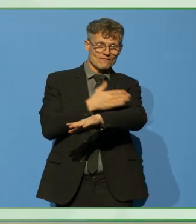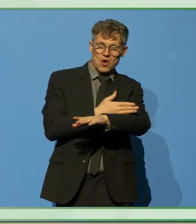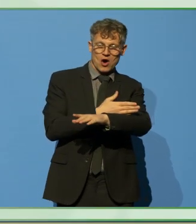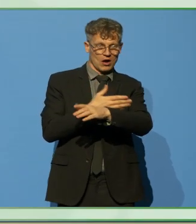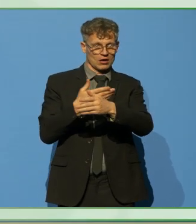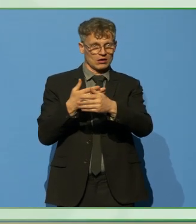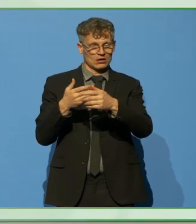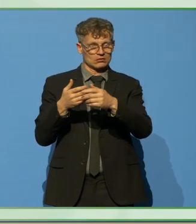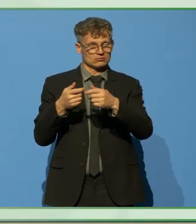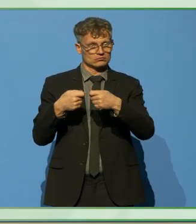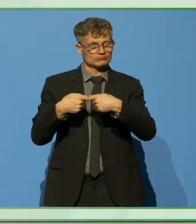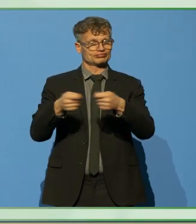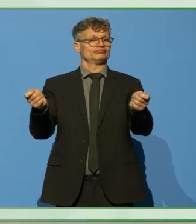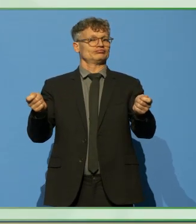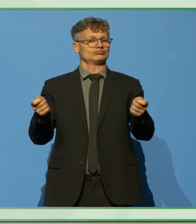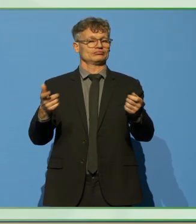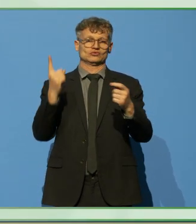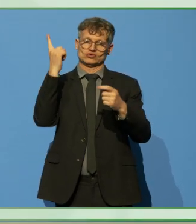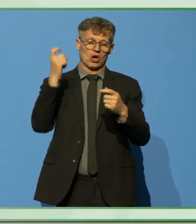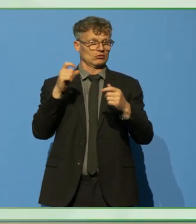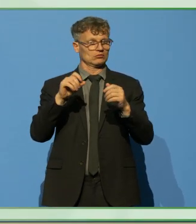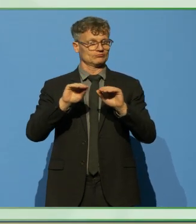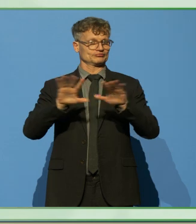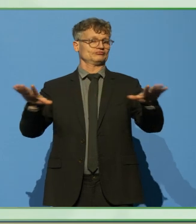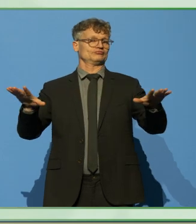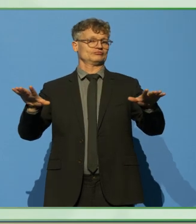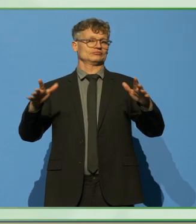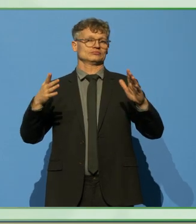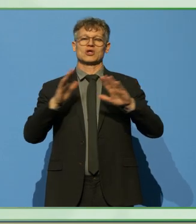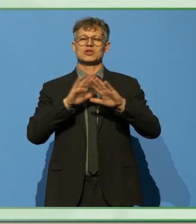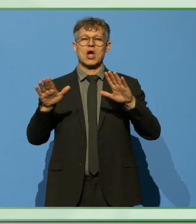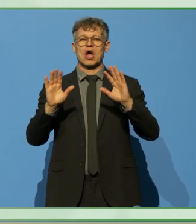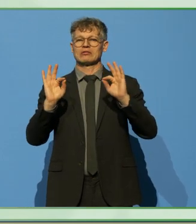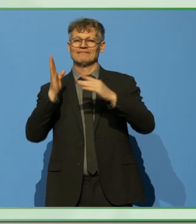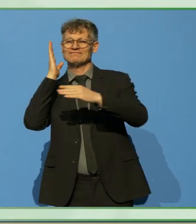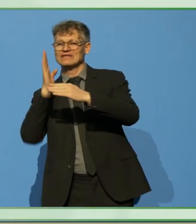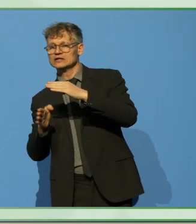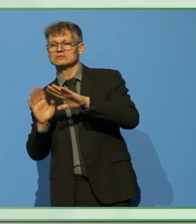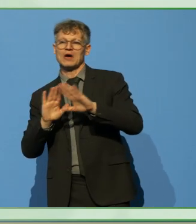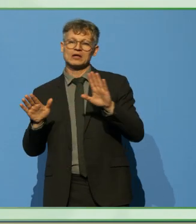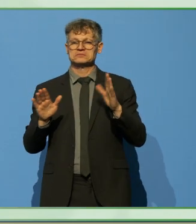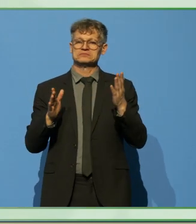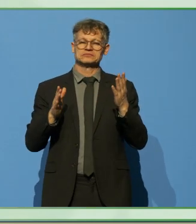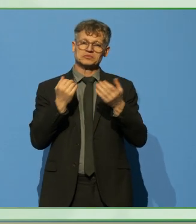since the legislative process is not finalized yet, we will keep supporting that. The aim